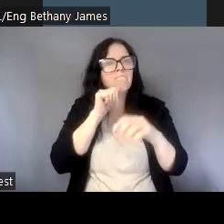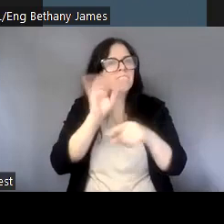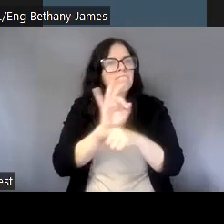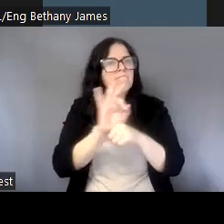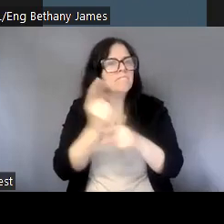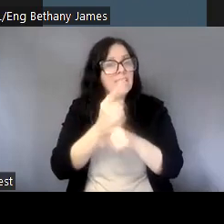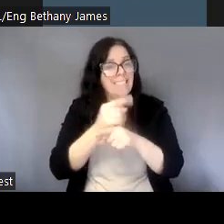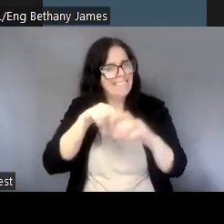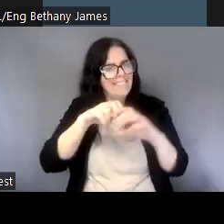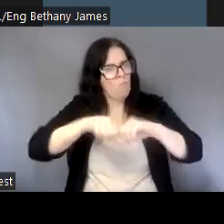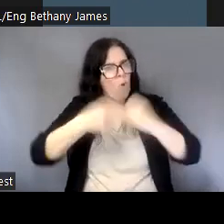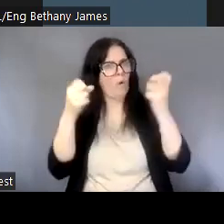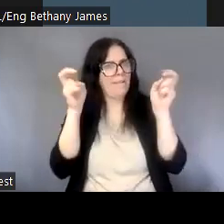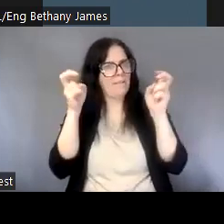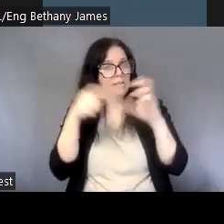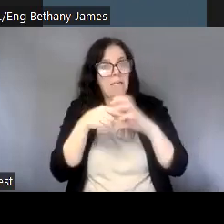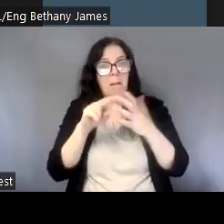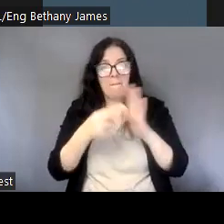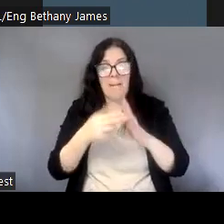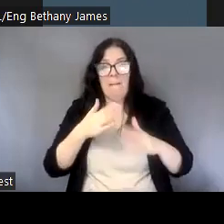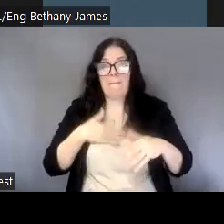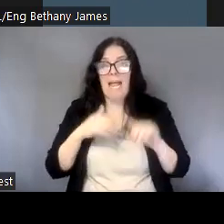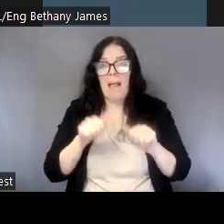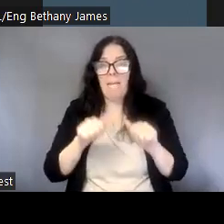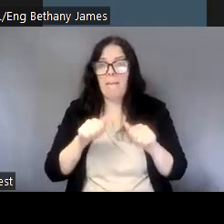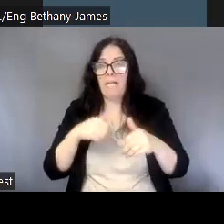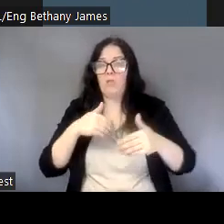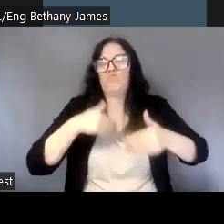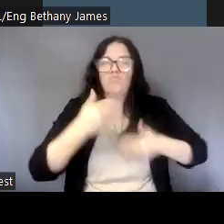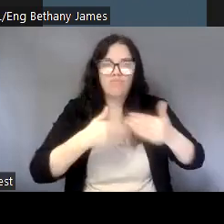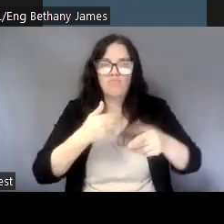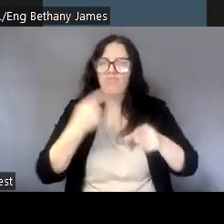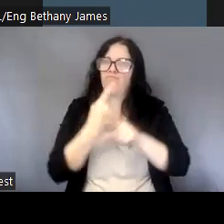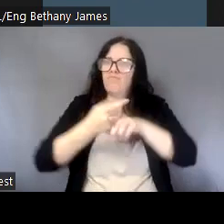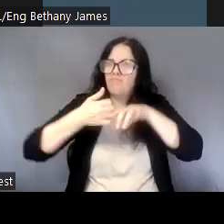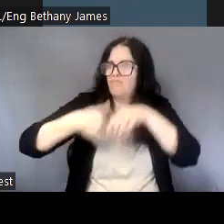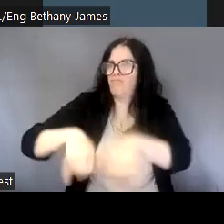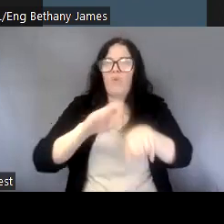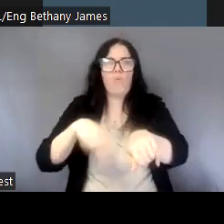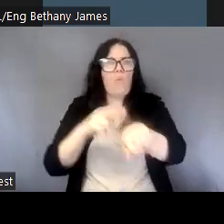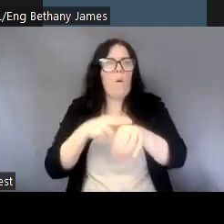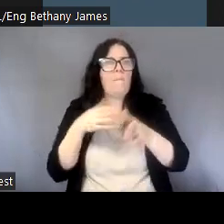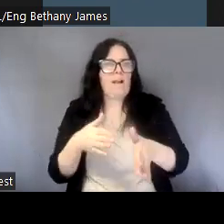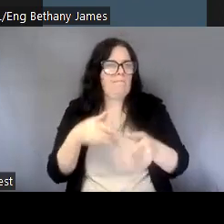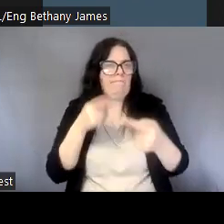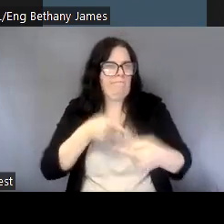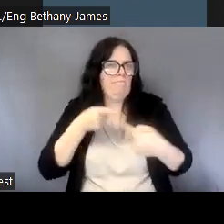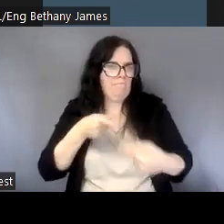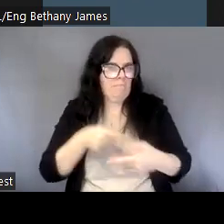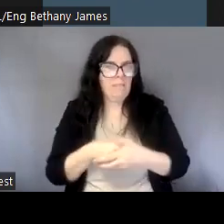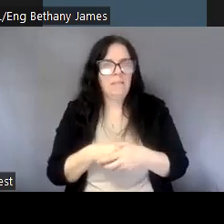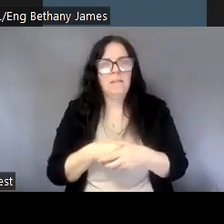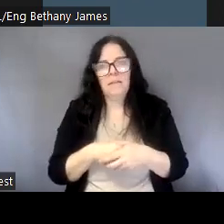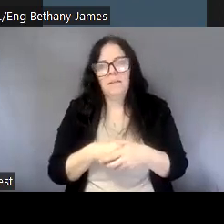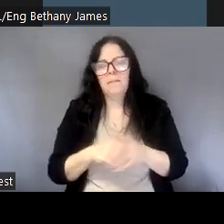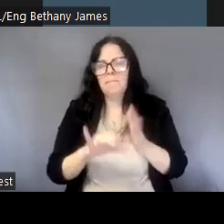impacts their ability to function in a normal way. And so what I want people to grasp is that